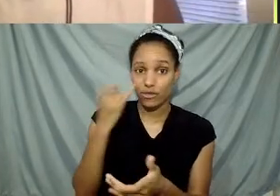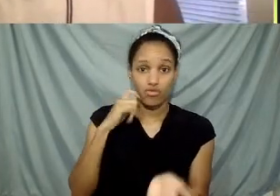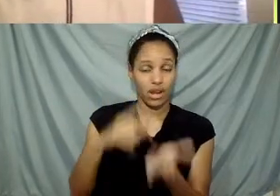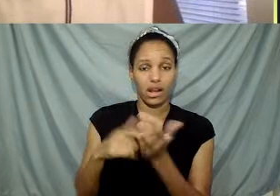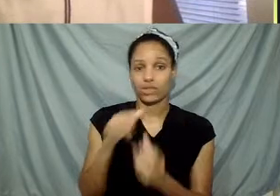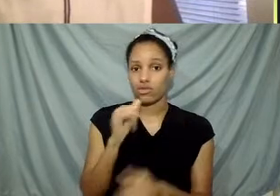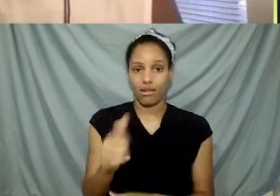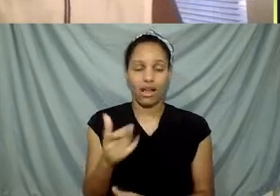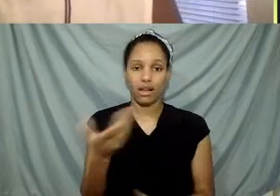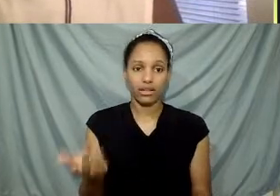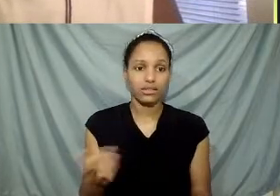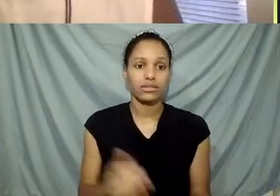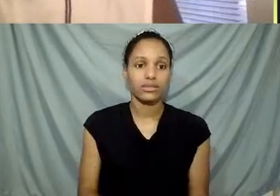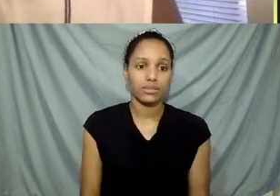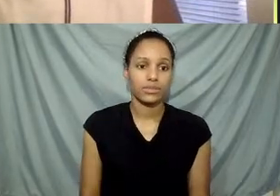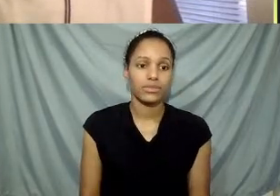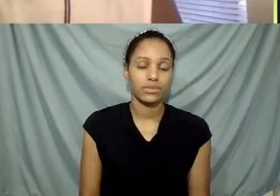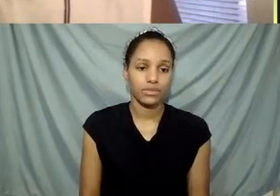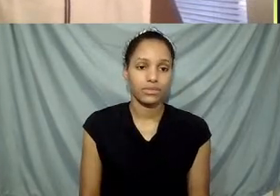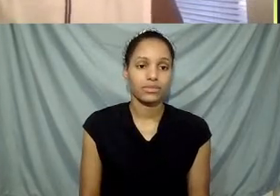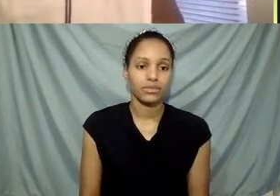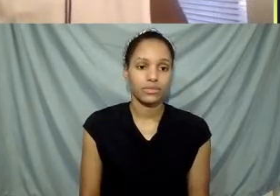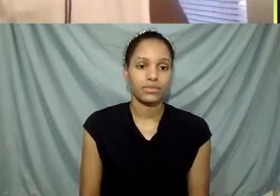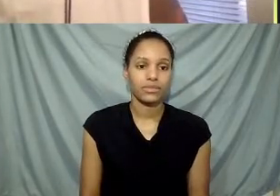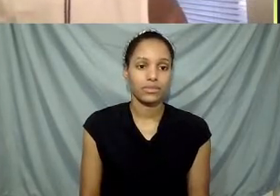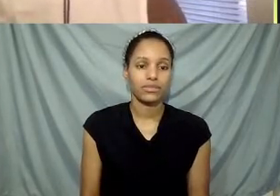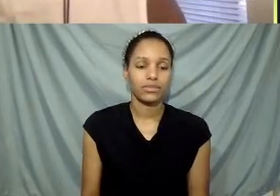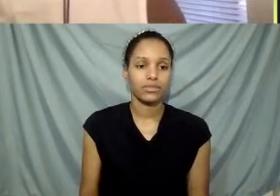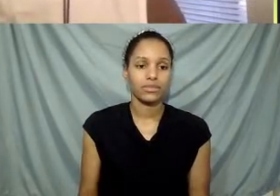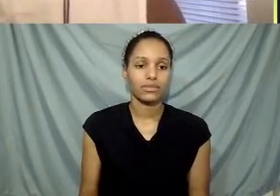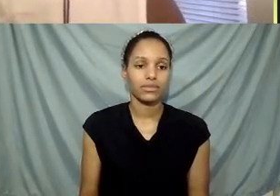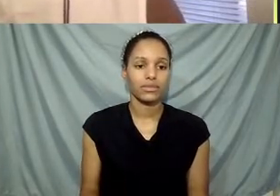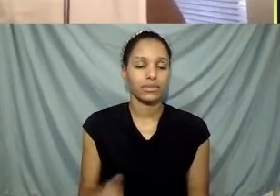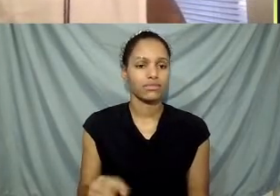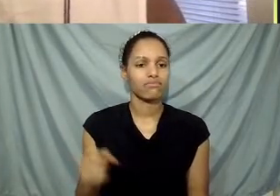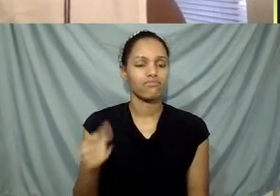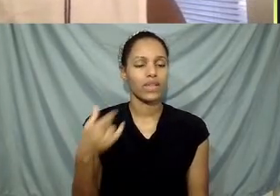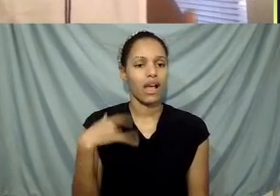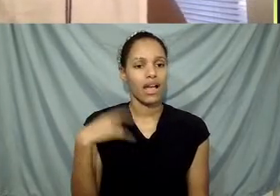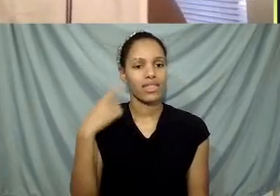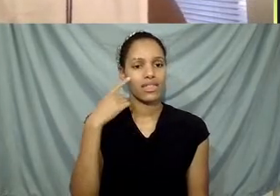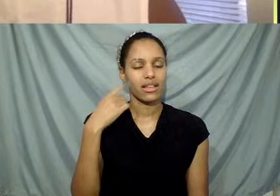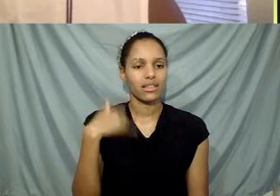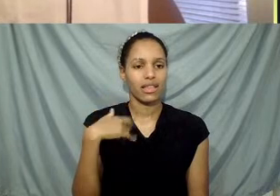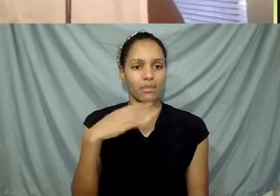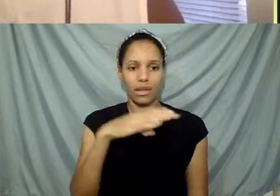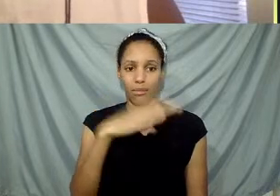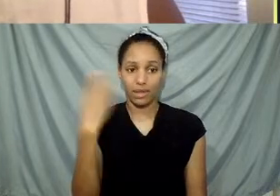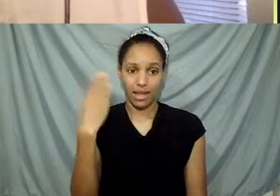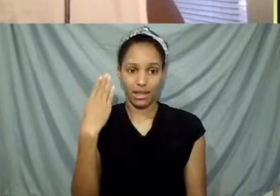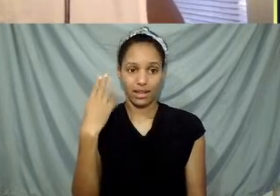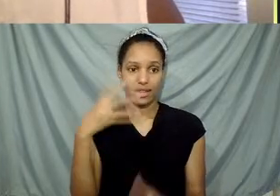on something earlier too. Just you know, I think being Black in America